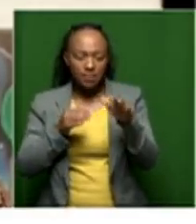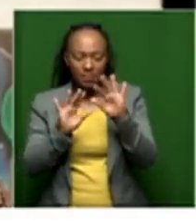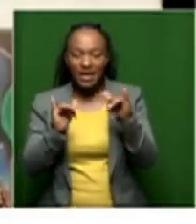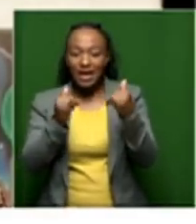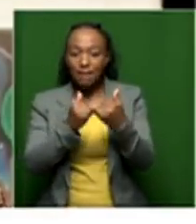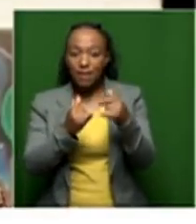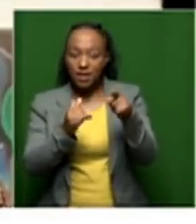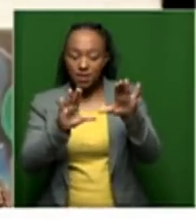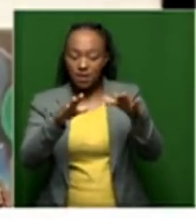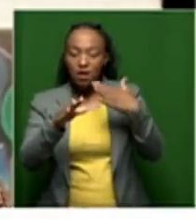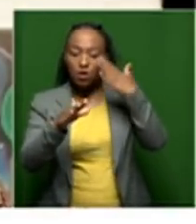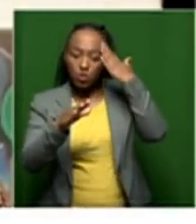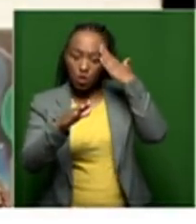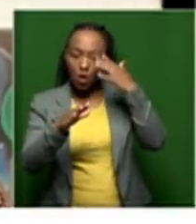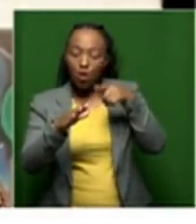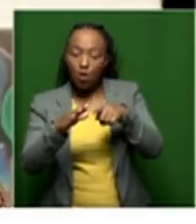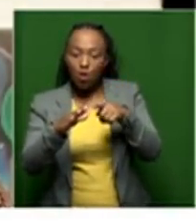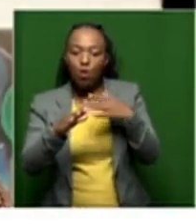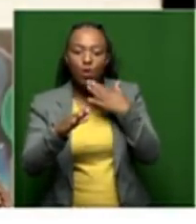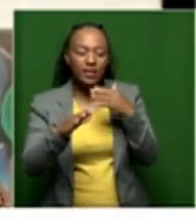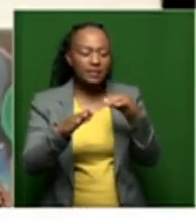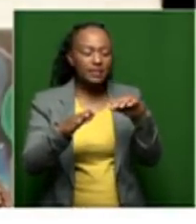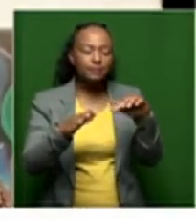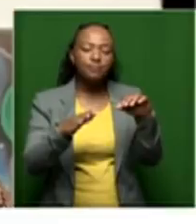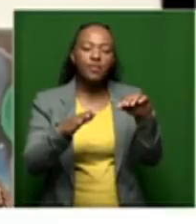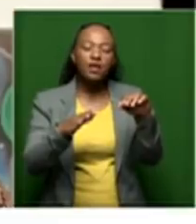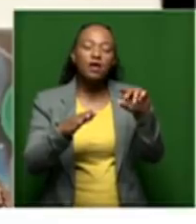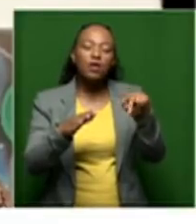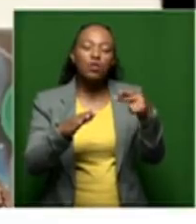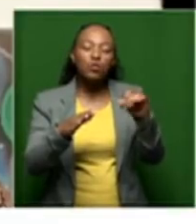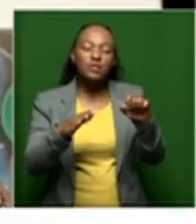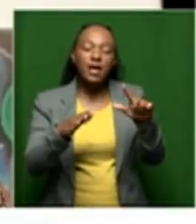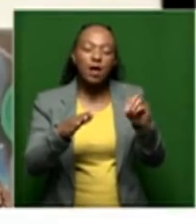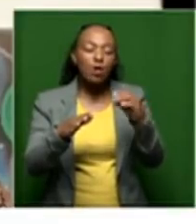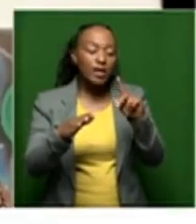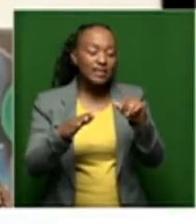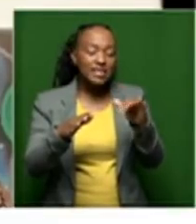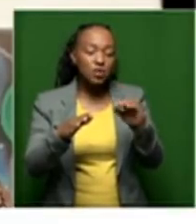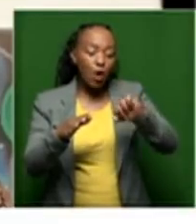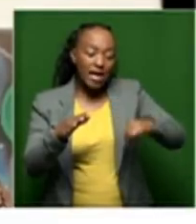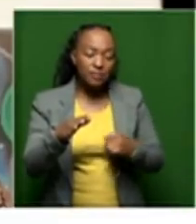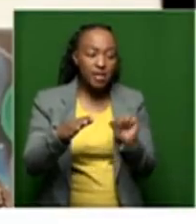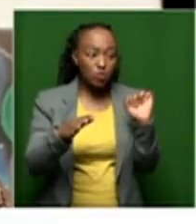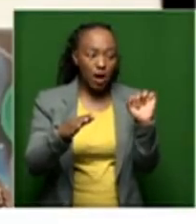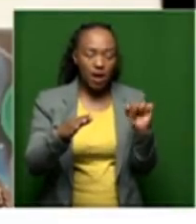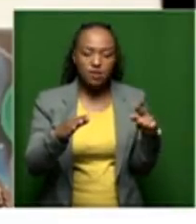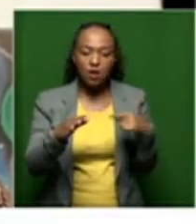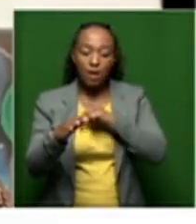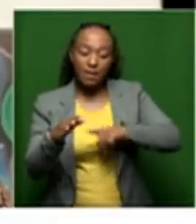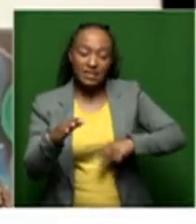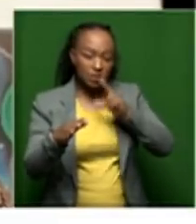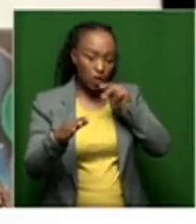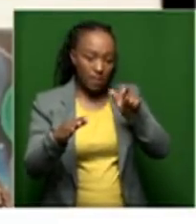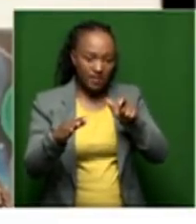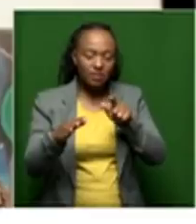belongs to the president's spokesperson, Kuselo Diko's husband. What is the status on this situation? I mean, is there speculation that this could